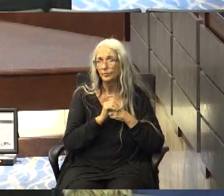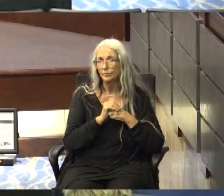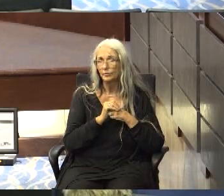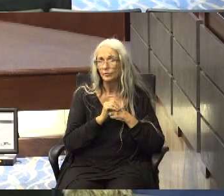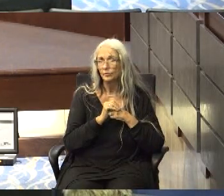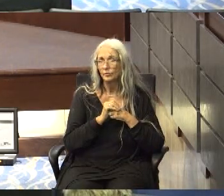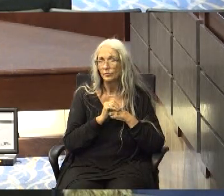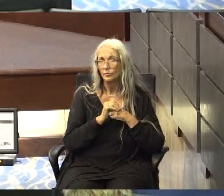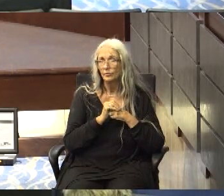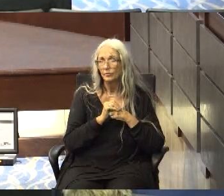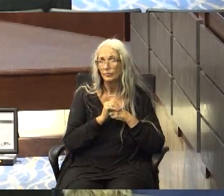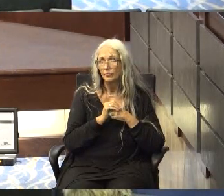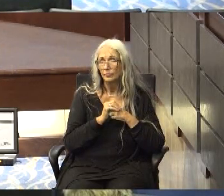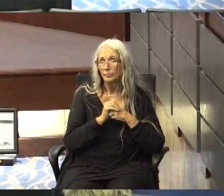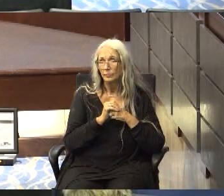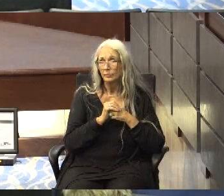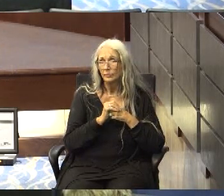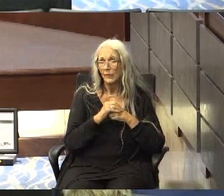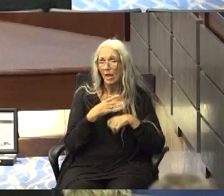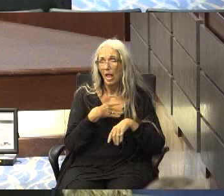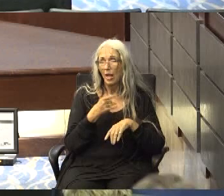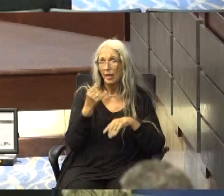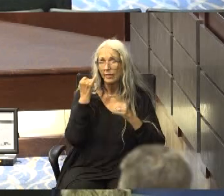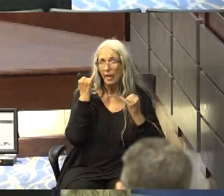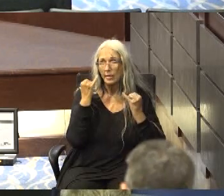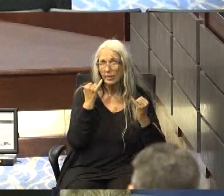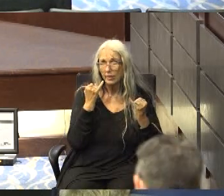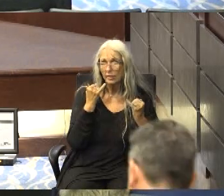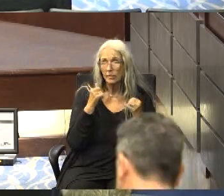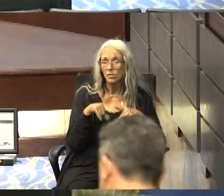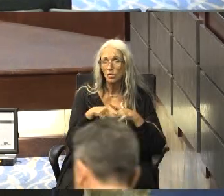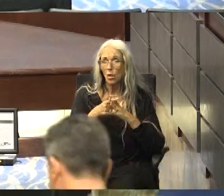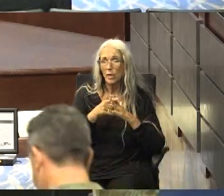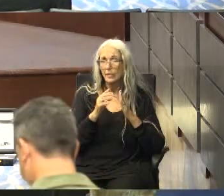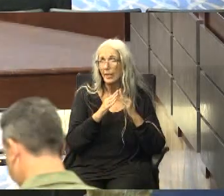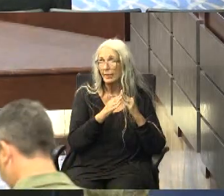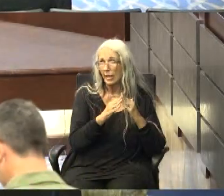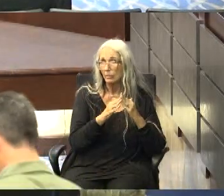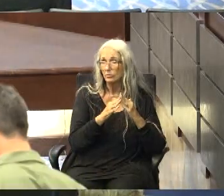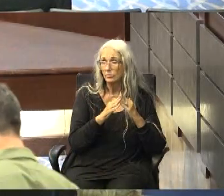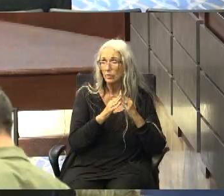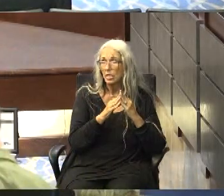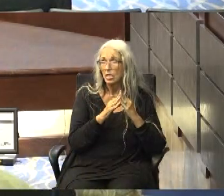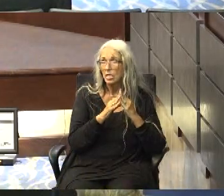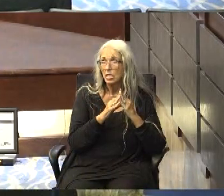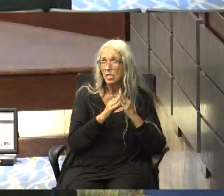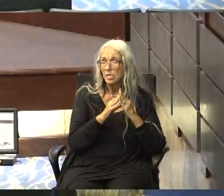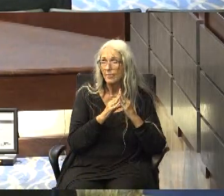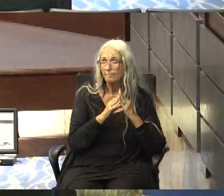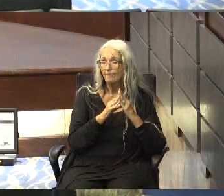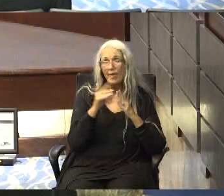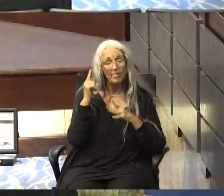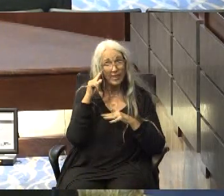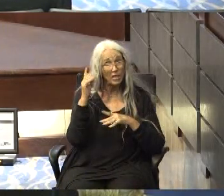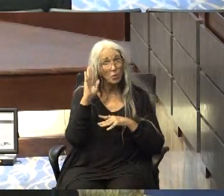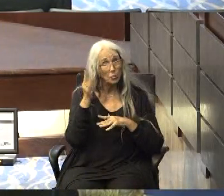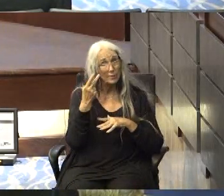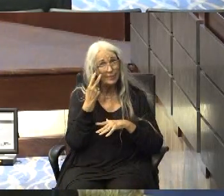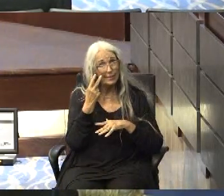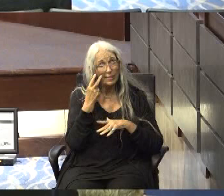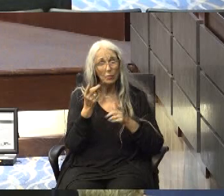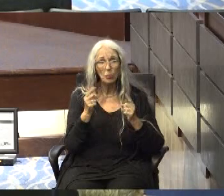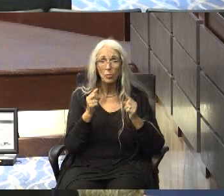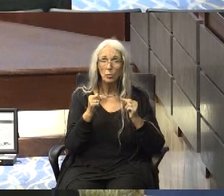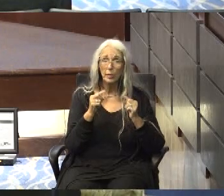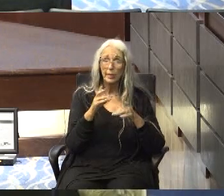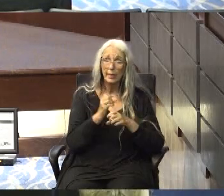Let me go through my comments. I like the ideas of activating downtown. I think we're going to see, as we get